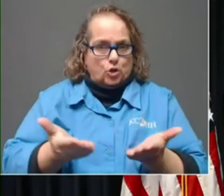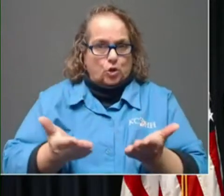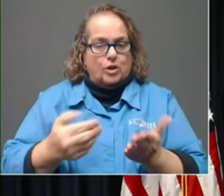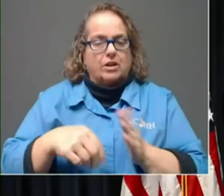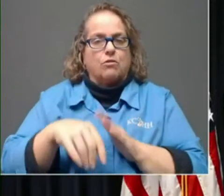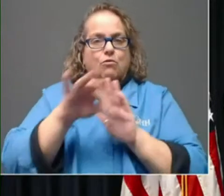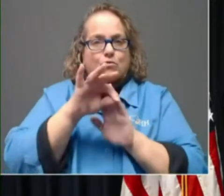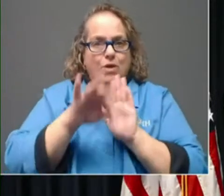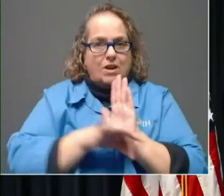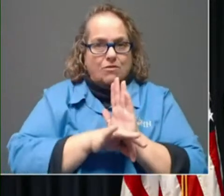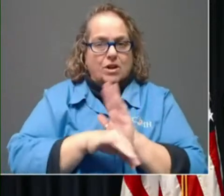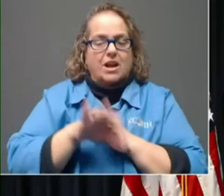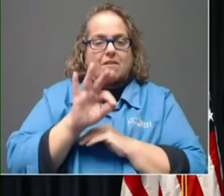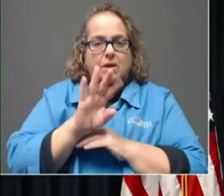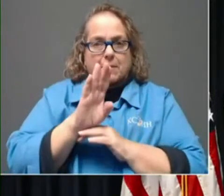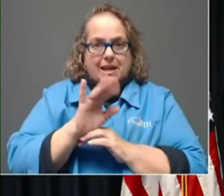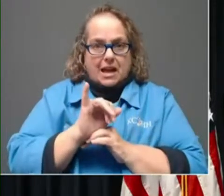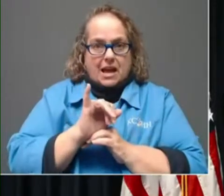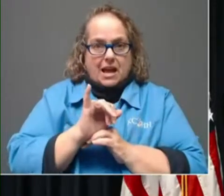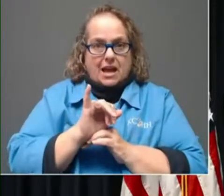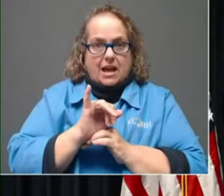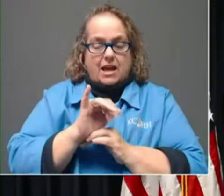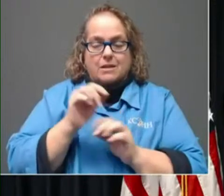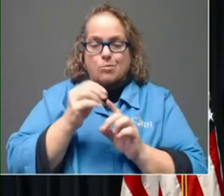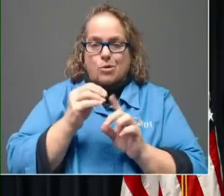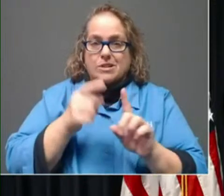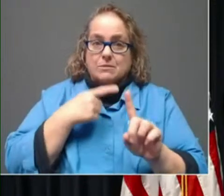The FBI particularly has,